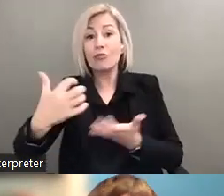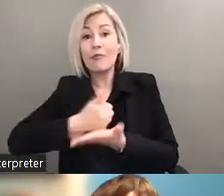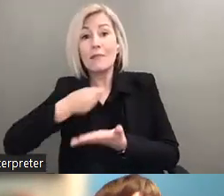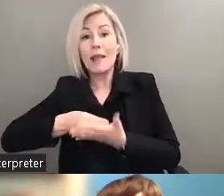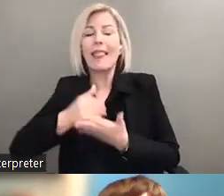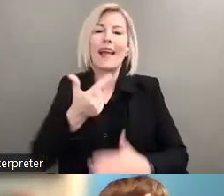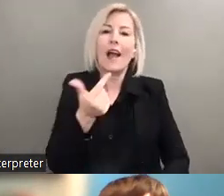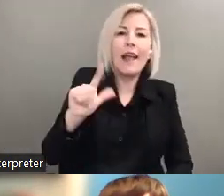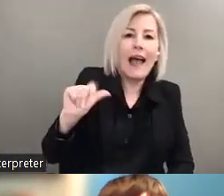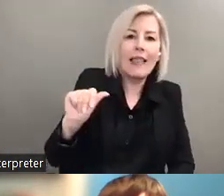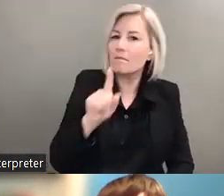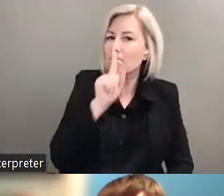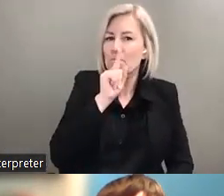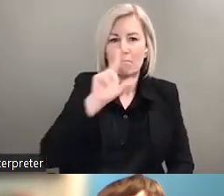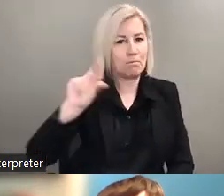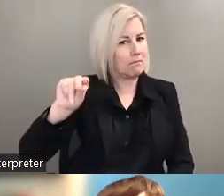for example.